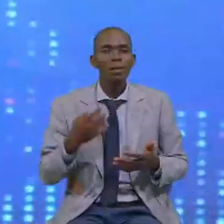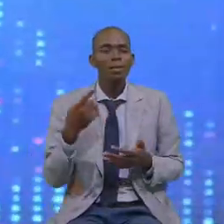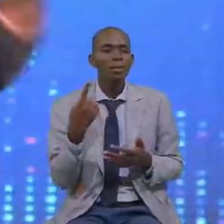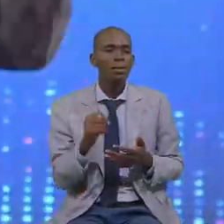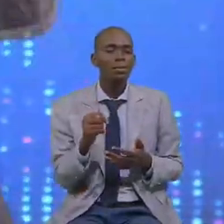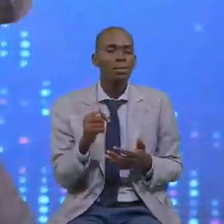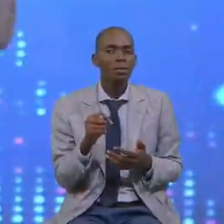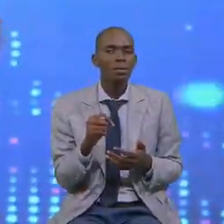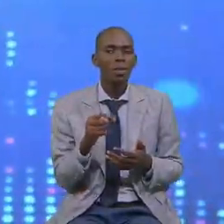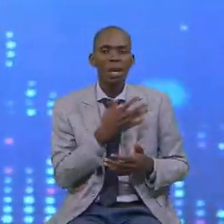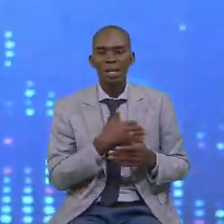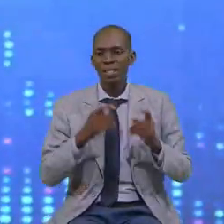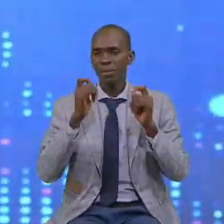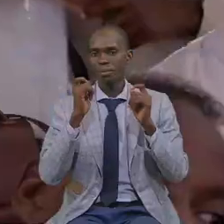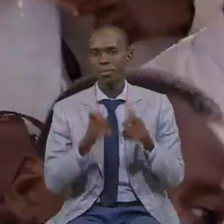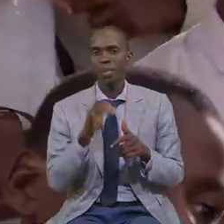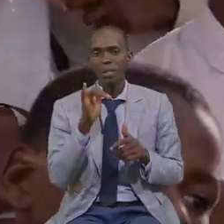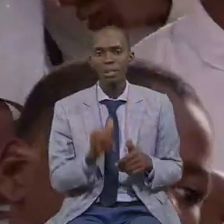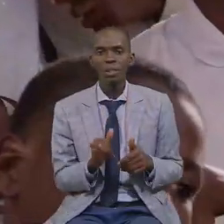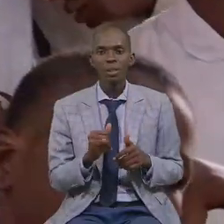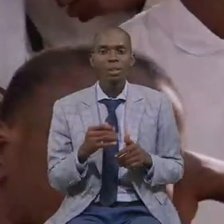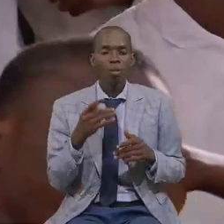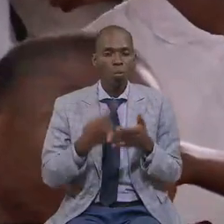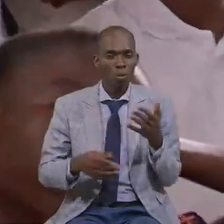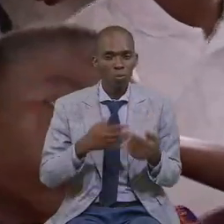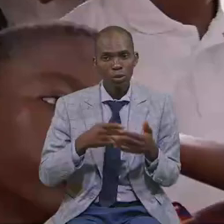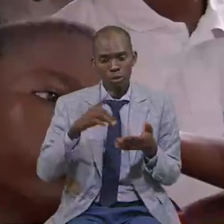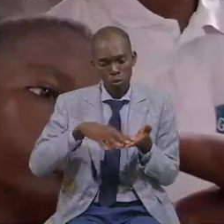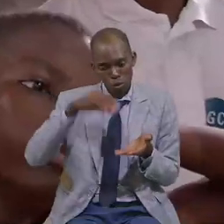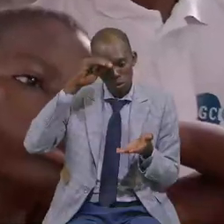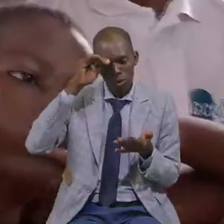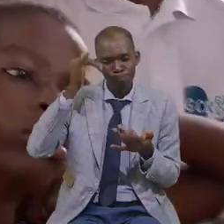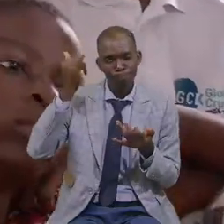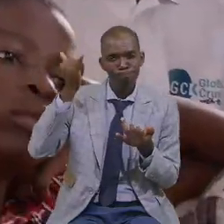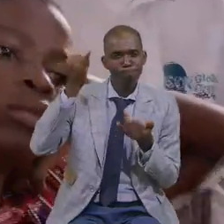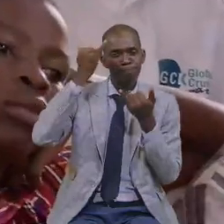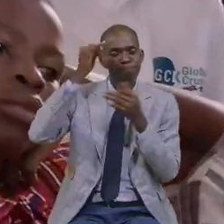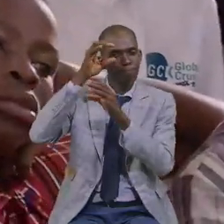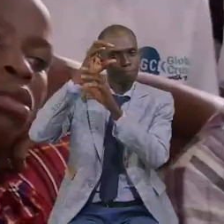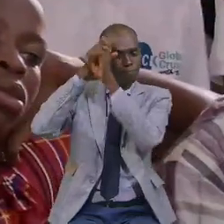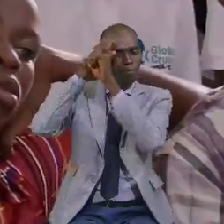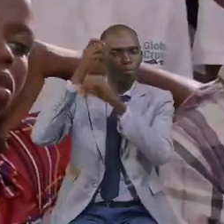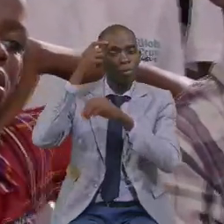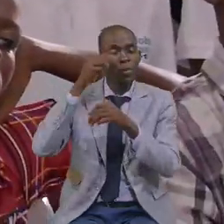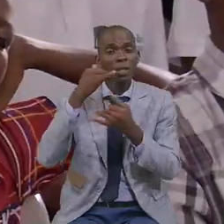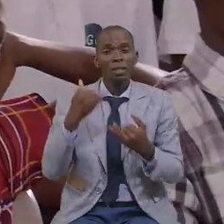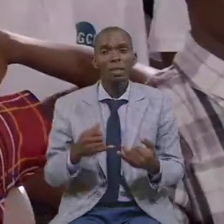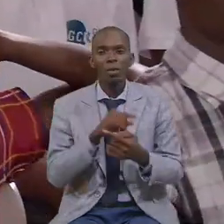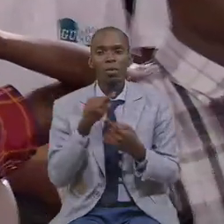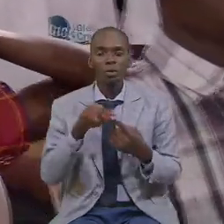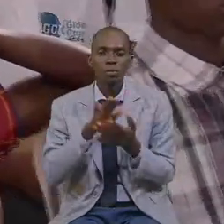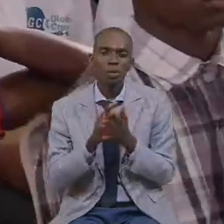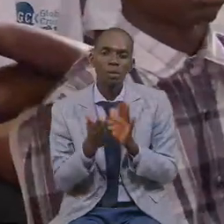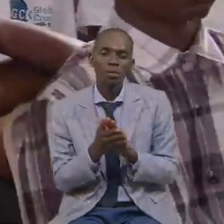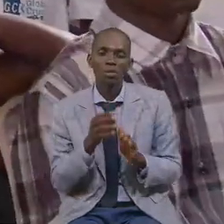and immediately it sticks there. And then to the 20s, when you're in your 20s, and to